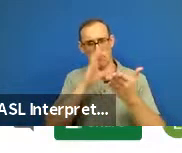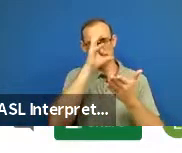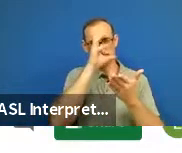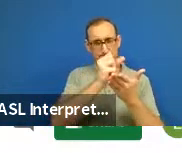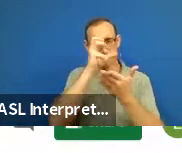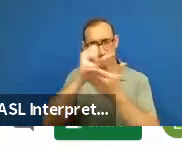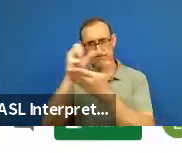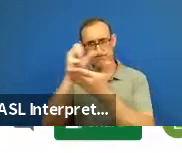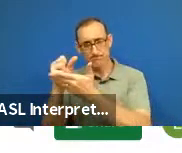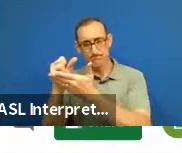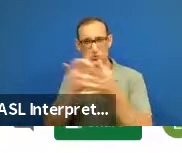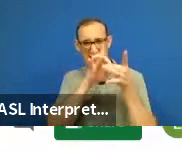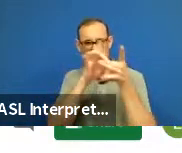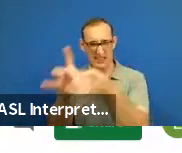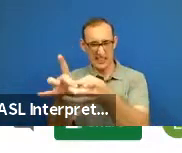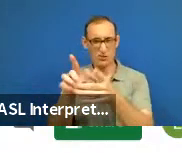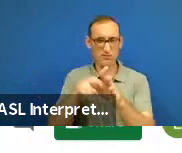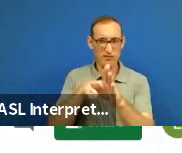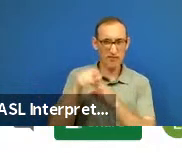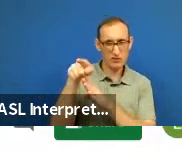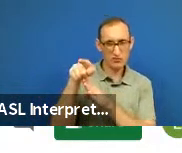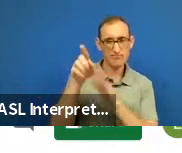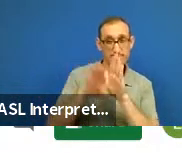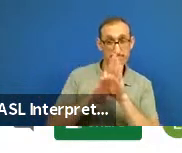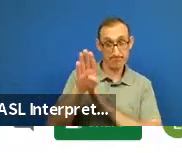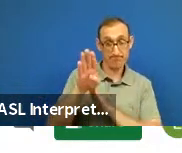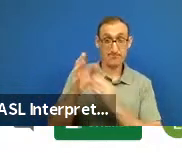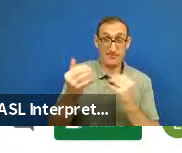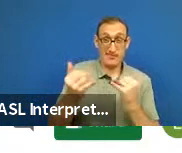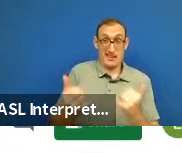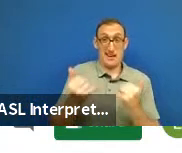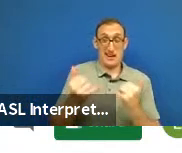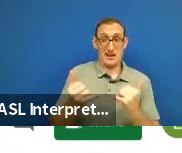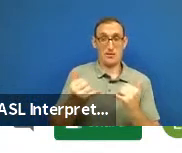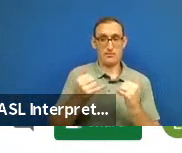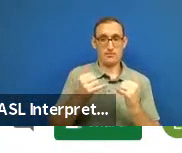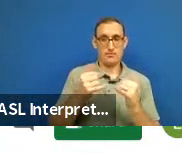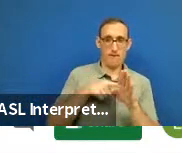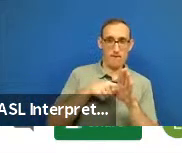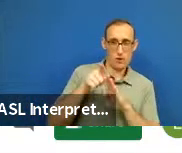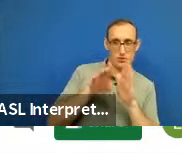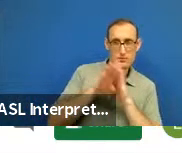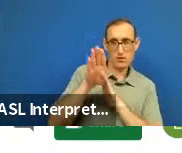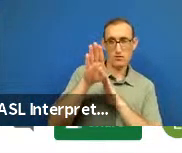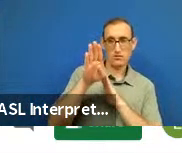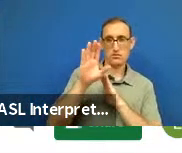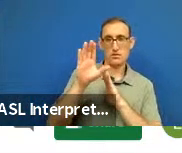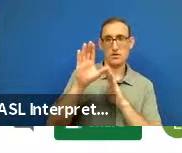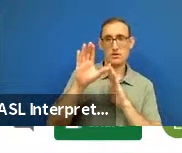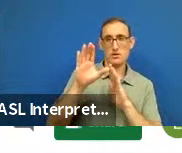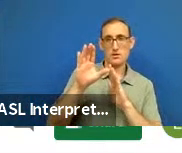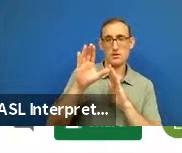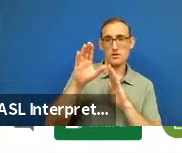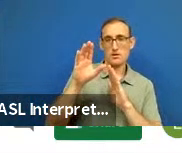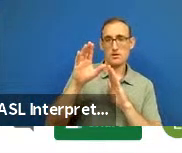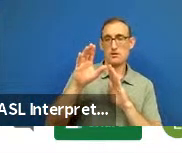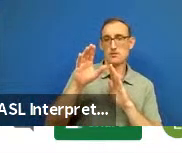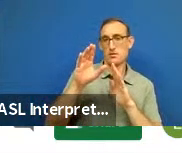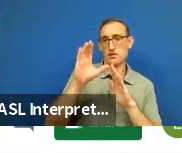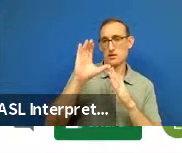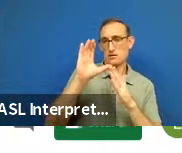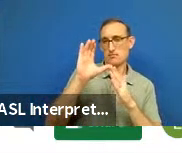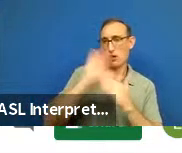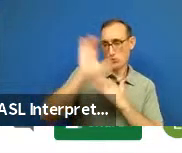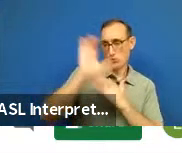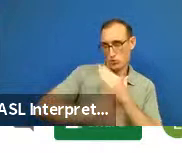so I wanted to start to fill in a professional development calendar for next year, given where we are with our Cognia report, but